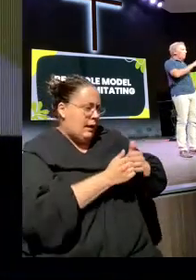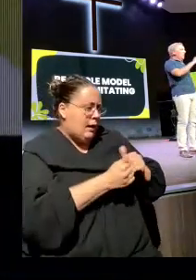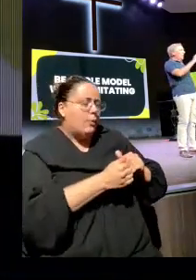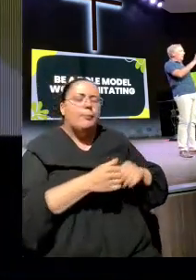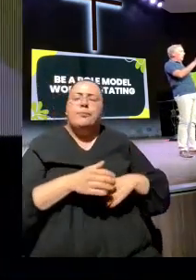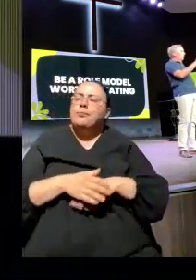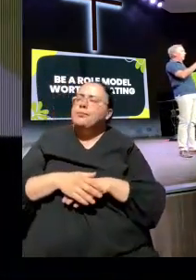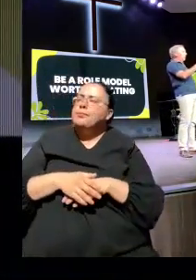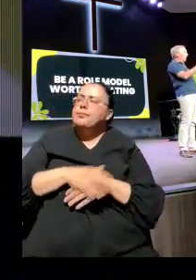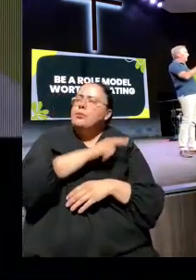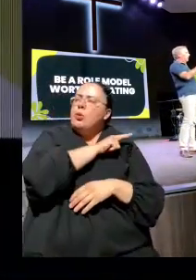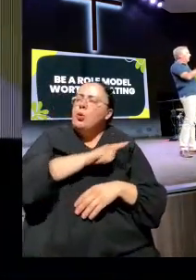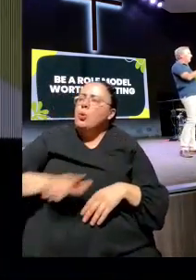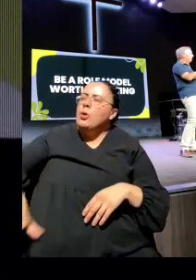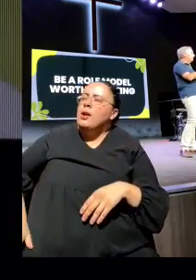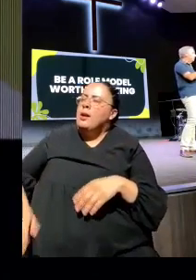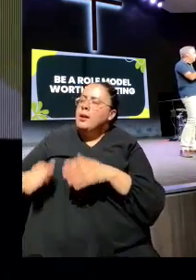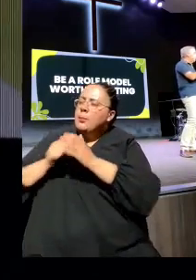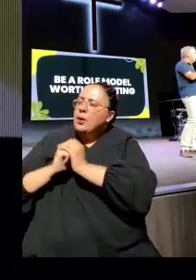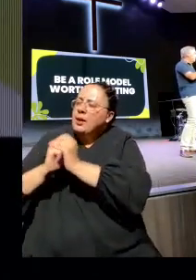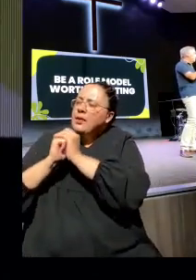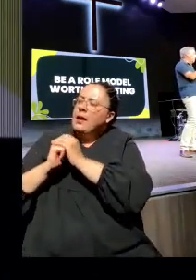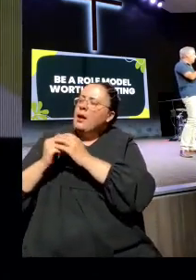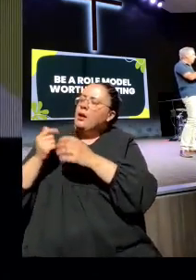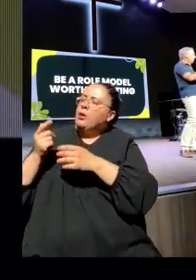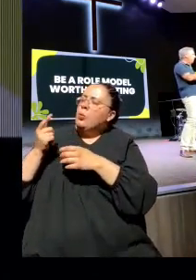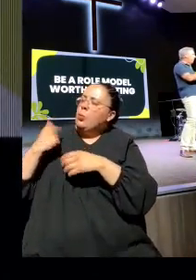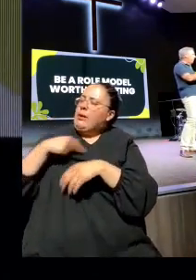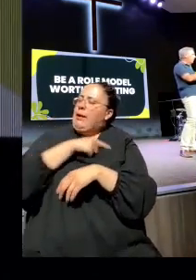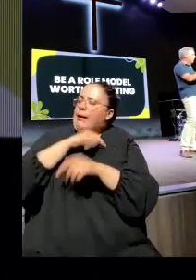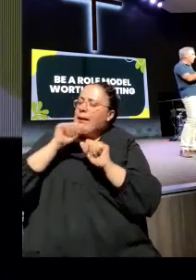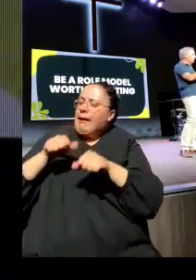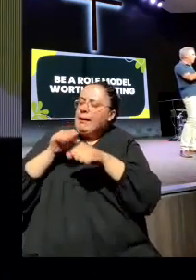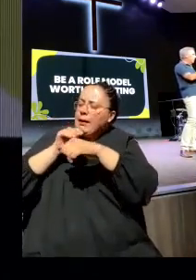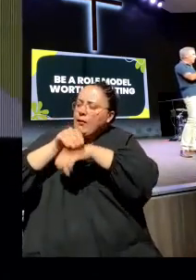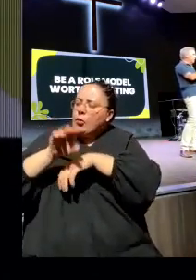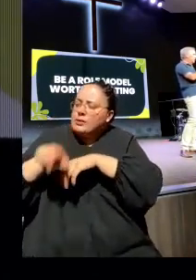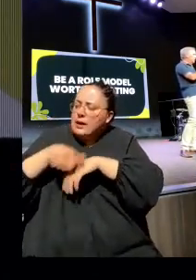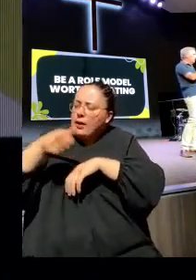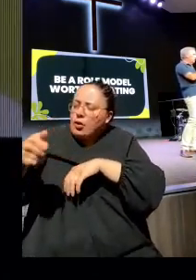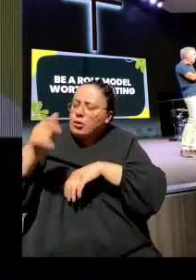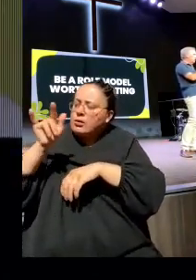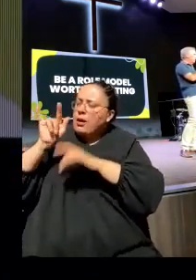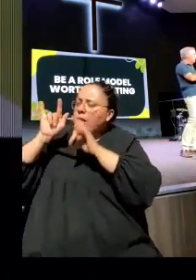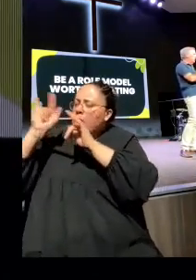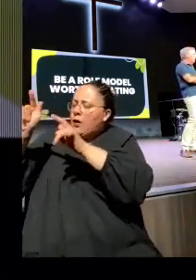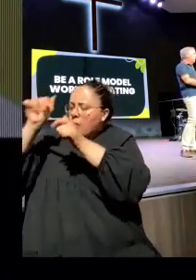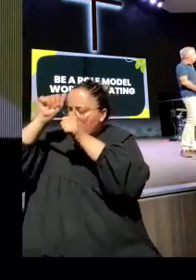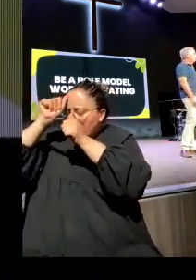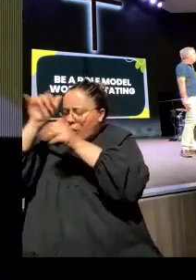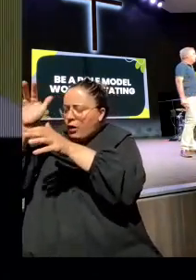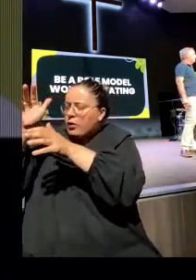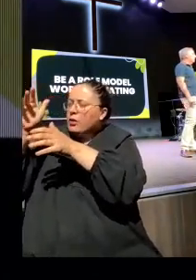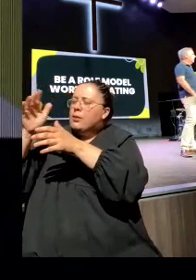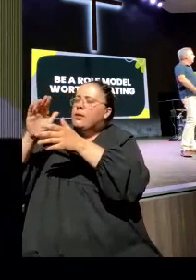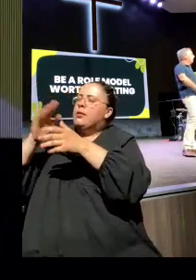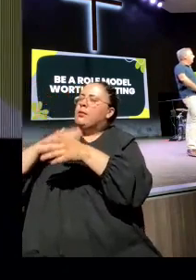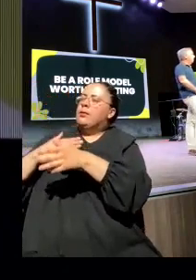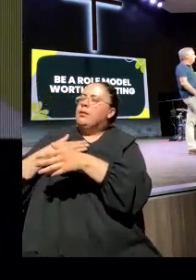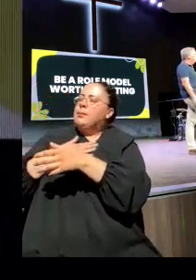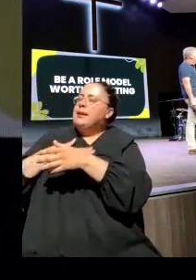and glorifying to you. I love you, Father. Please take this time to speak through me.